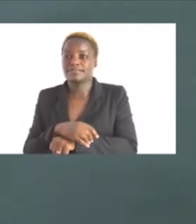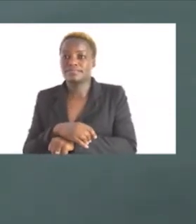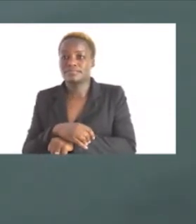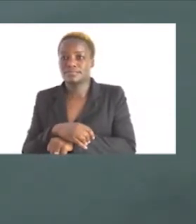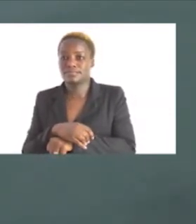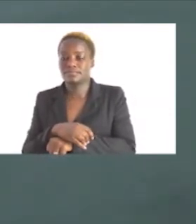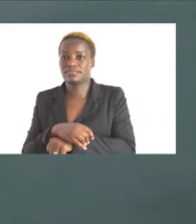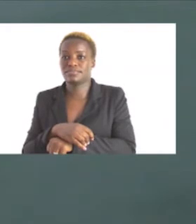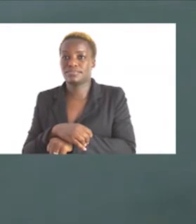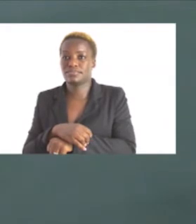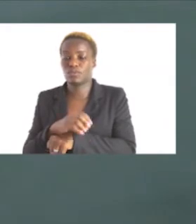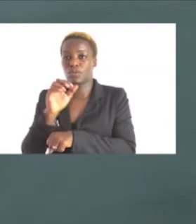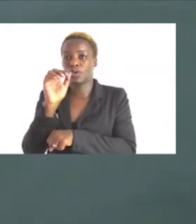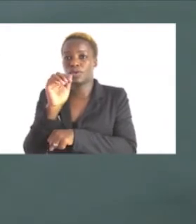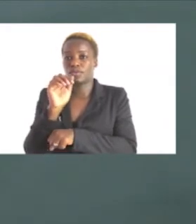Then we have